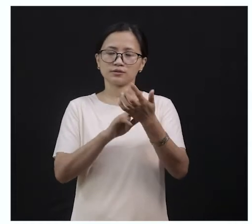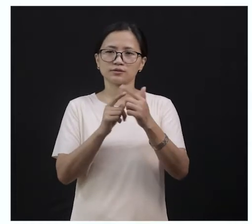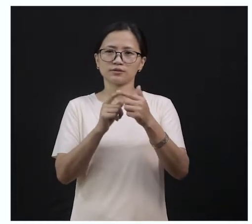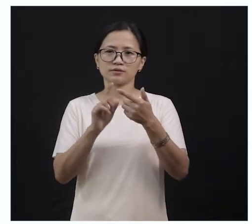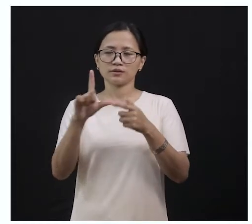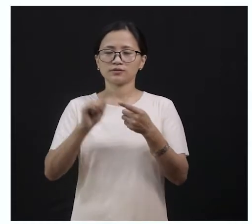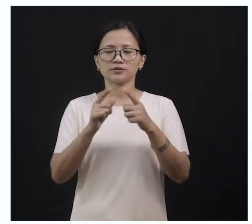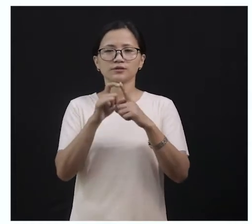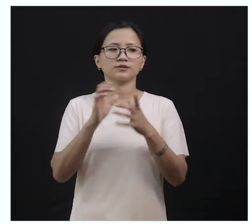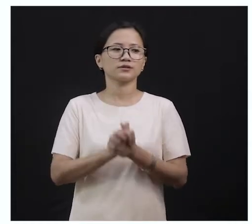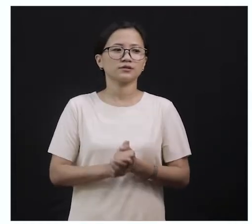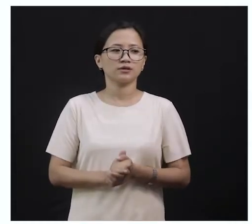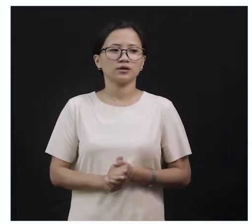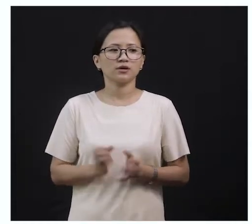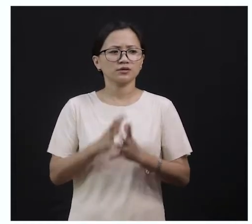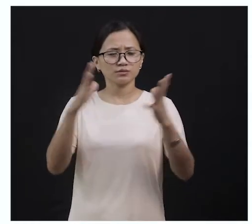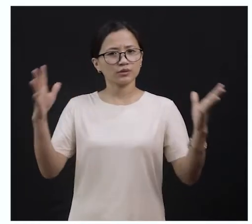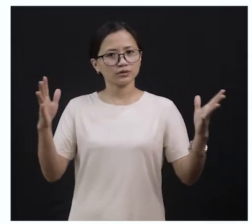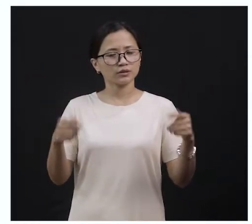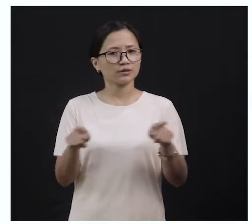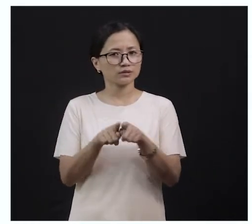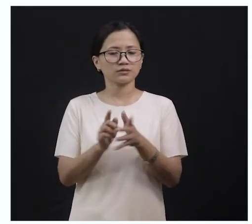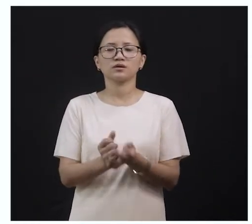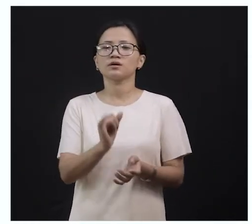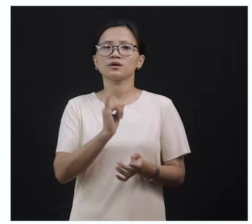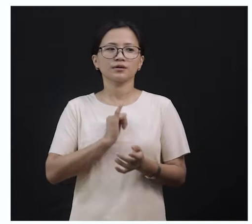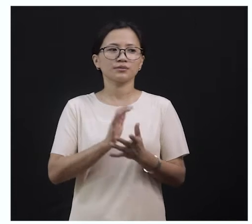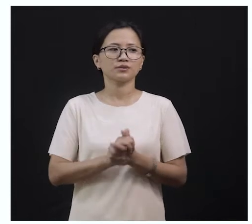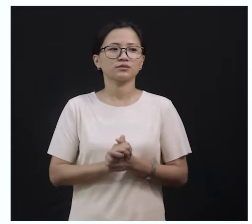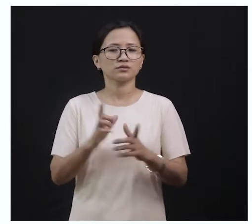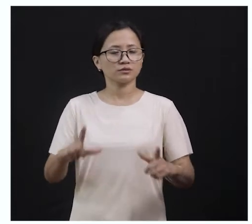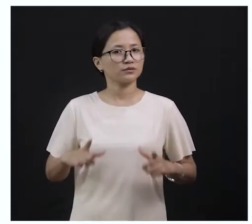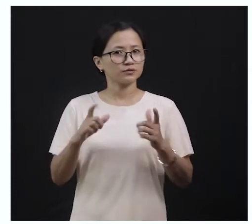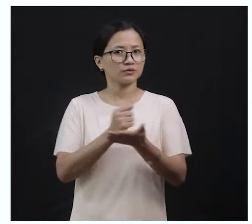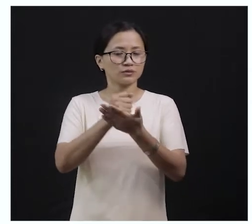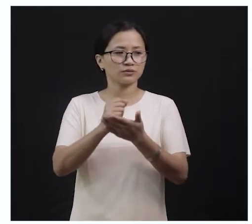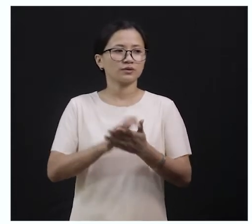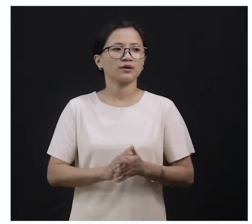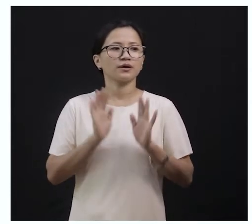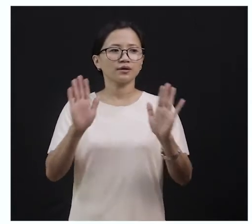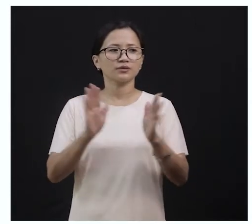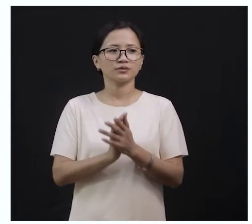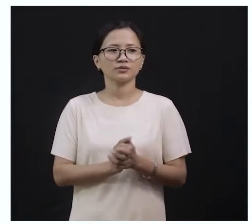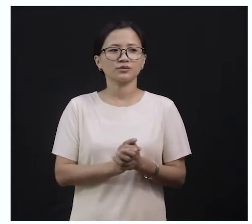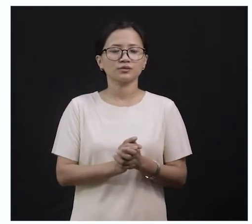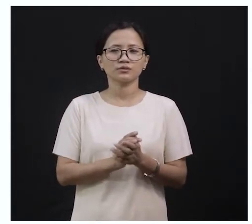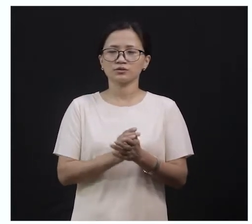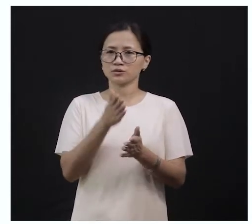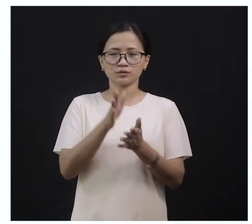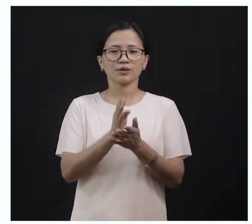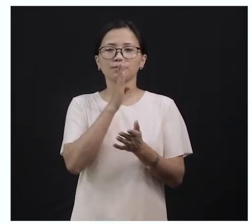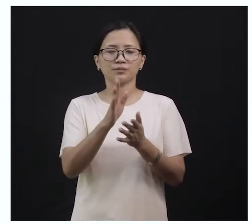I am, to live, to thrive, and had you not been,